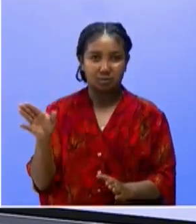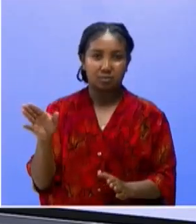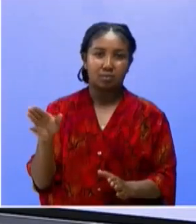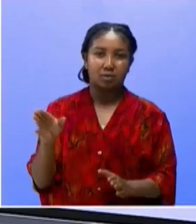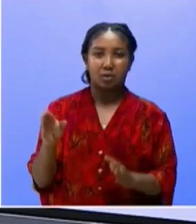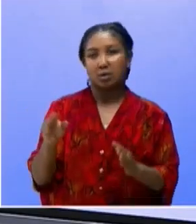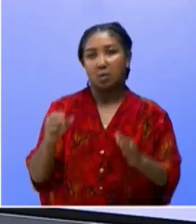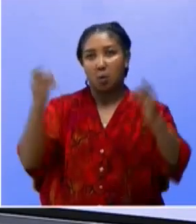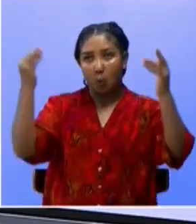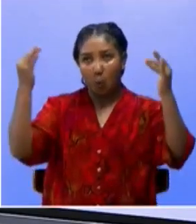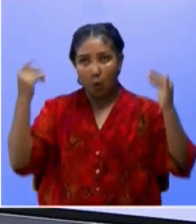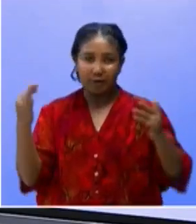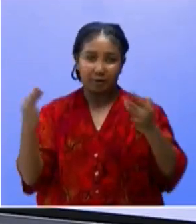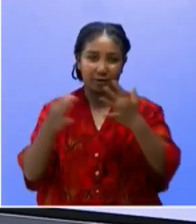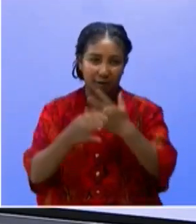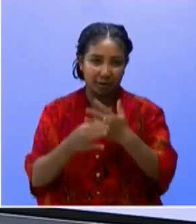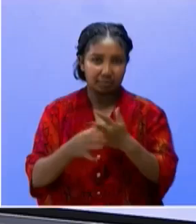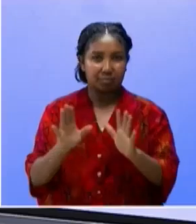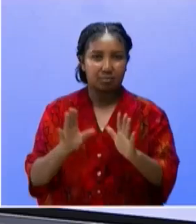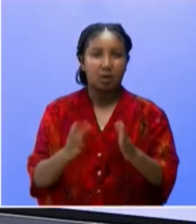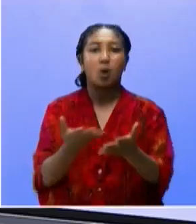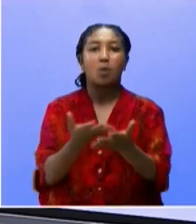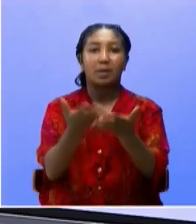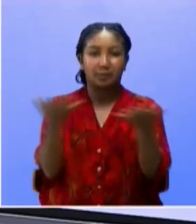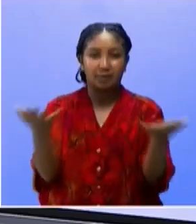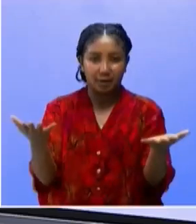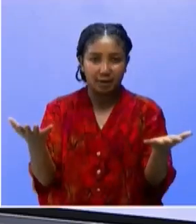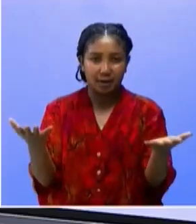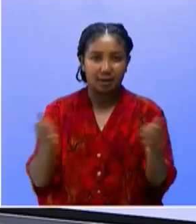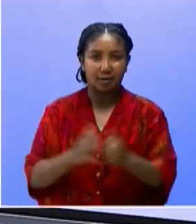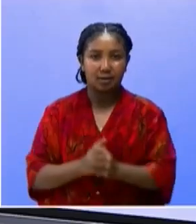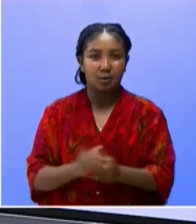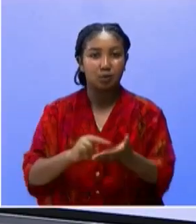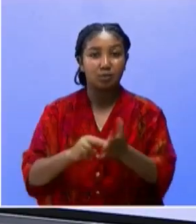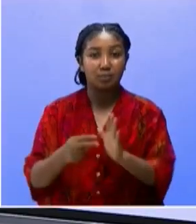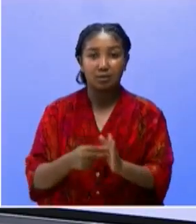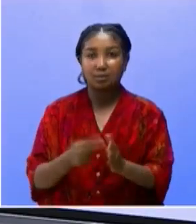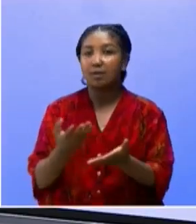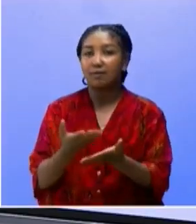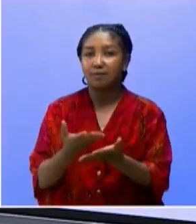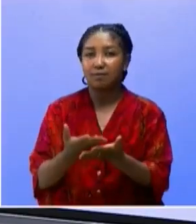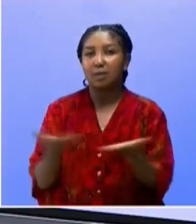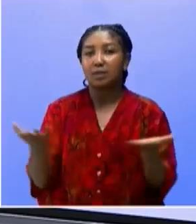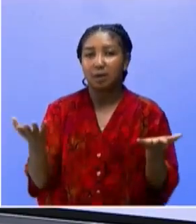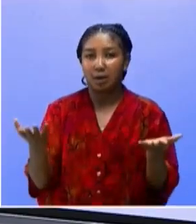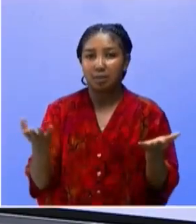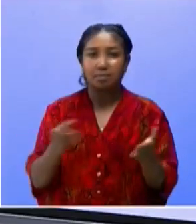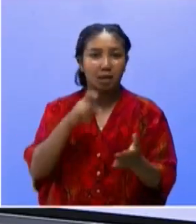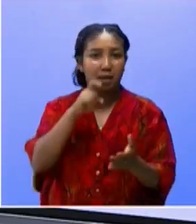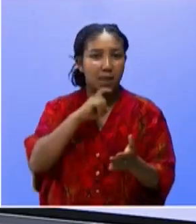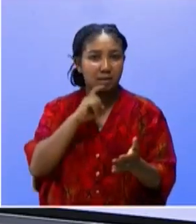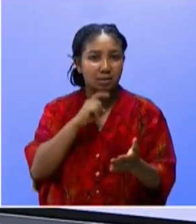ring, yes? And material, which means the fabric. Plastic cup, leather